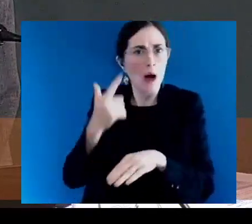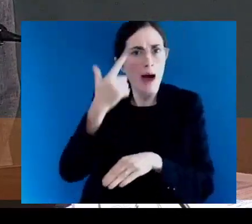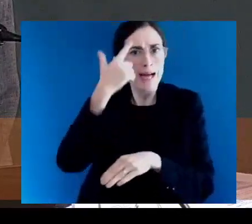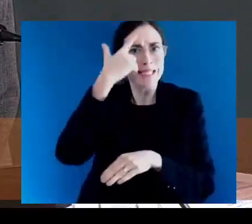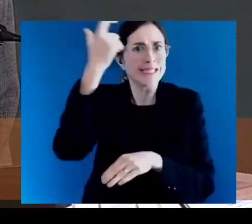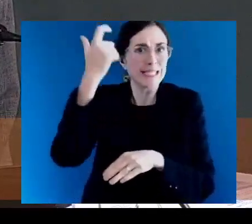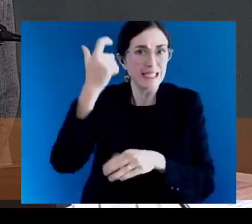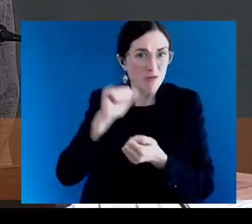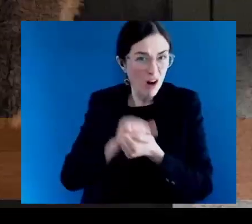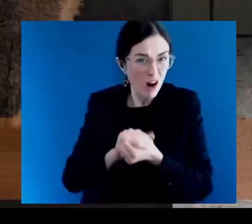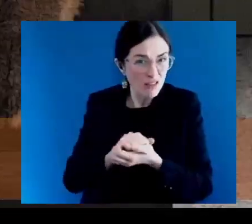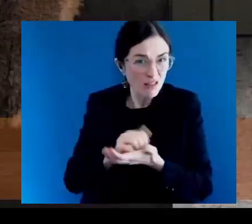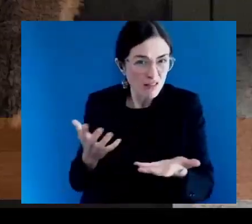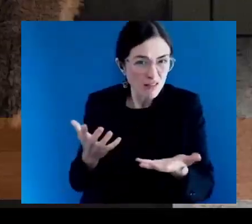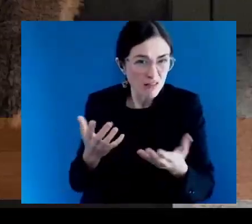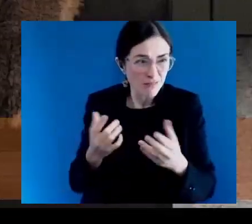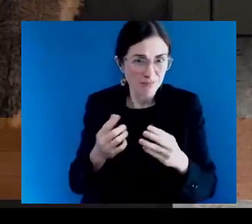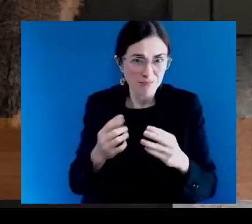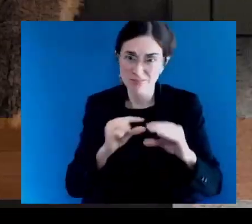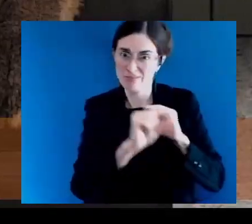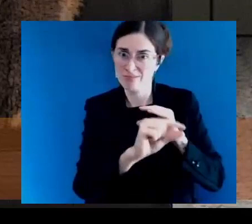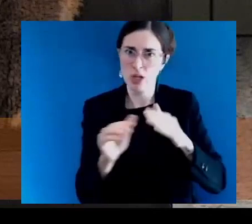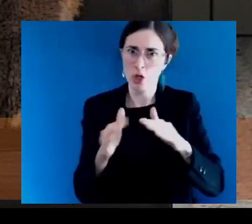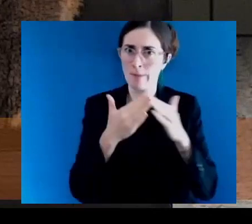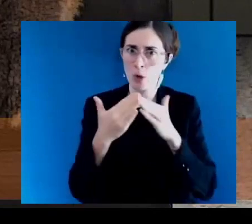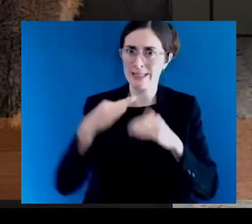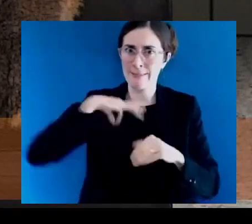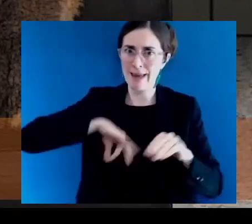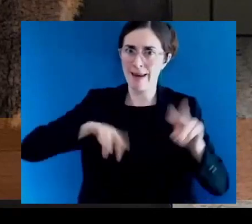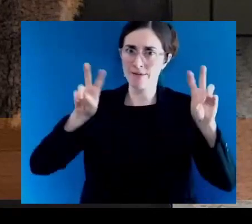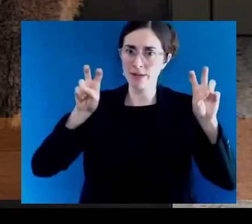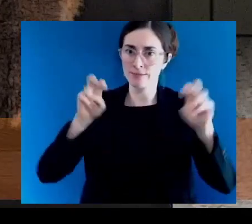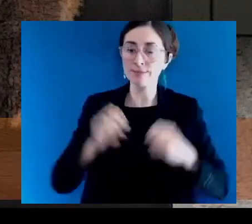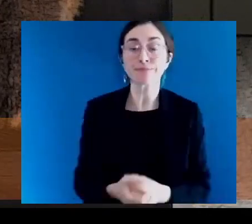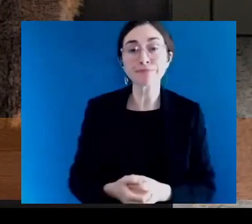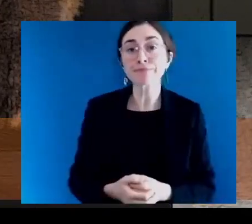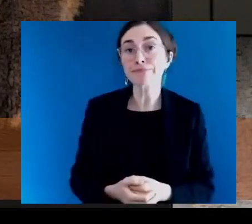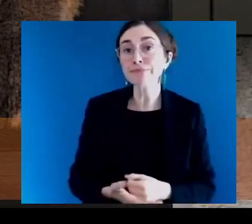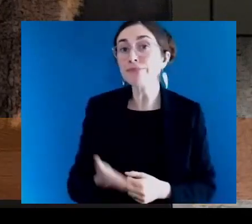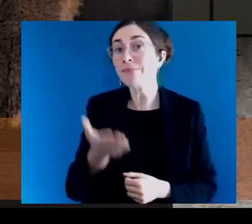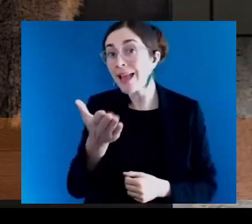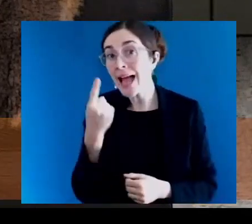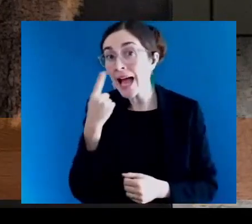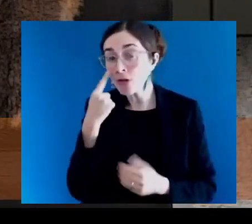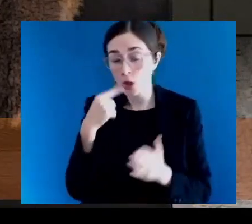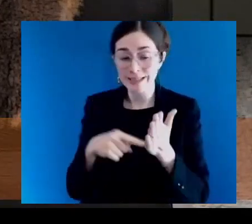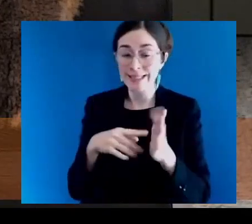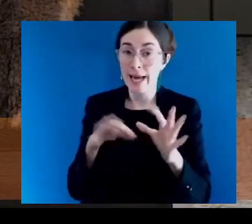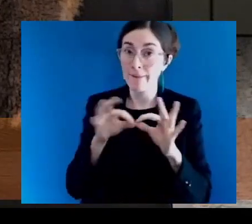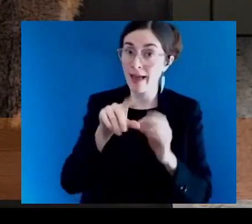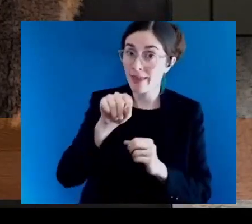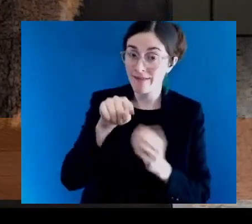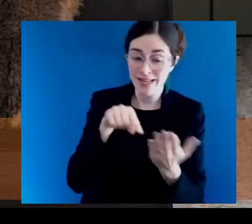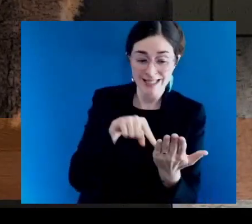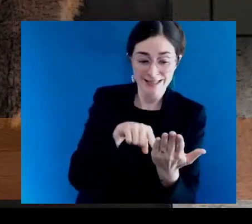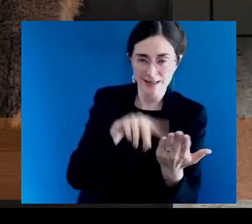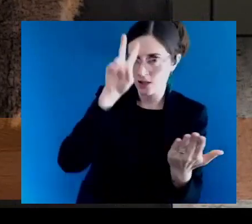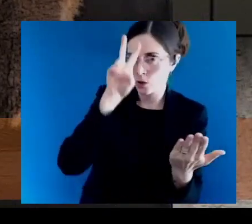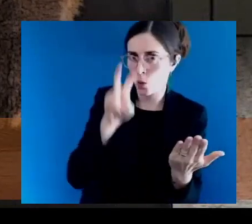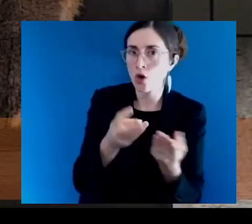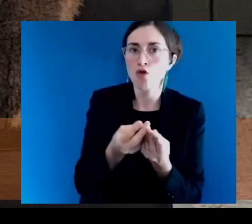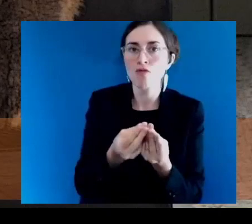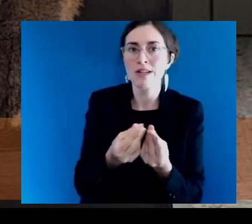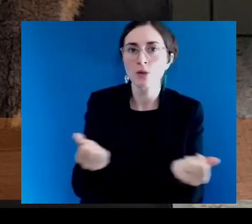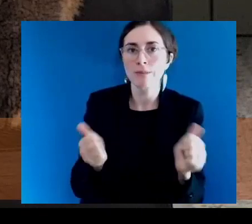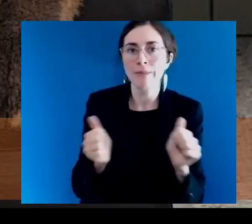Can I suggest, Commissioner, we have behind tab 11 a paper that's called the resources paper. I was going to come to that